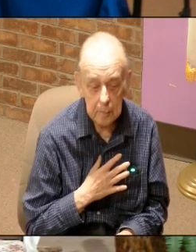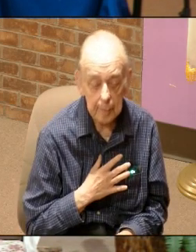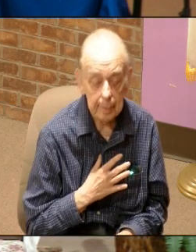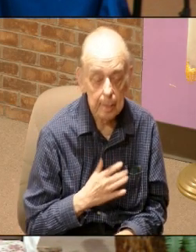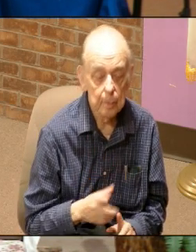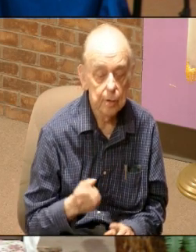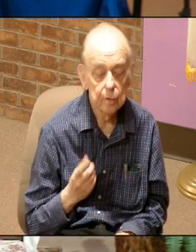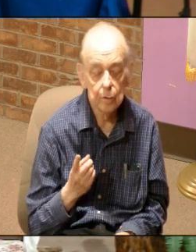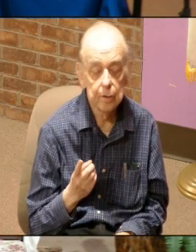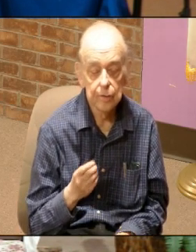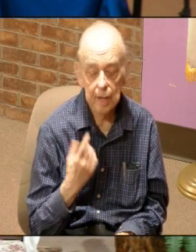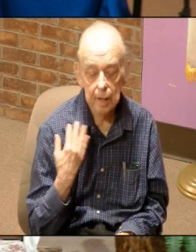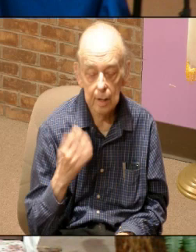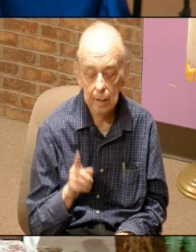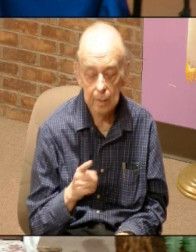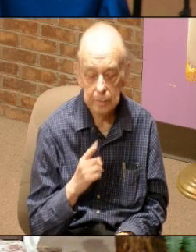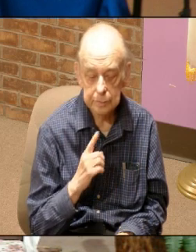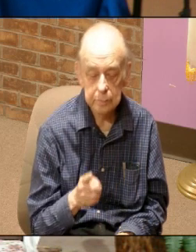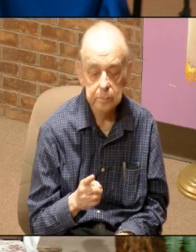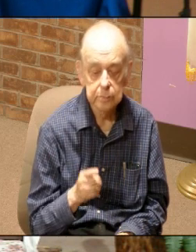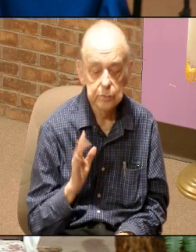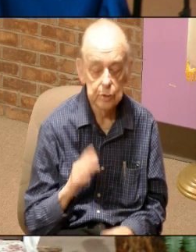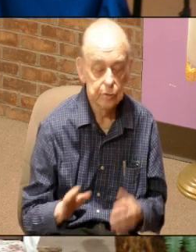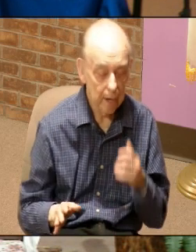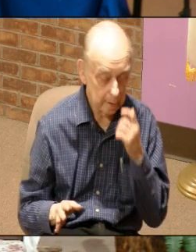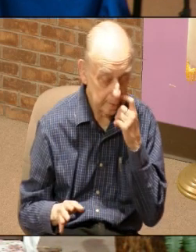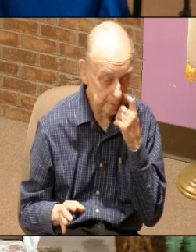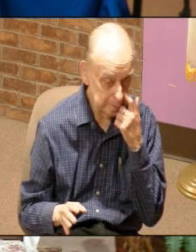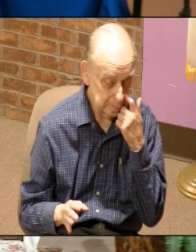understand that you're with child